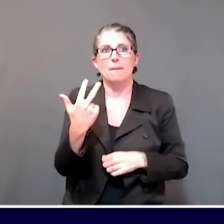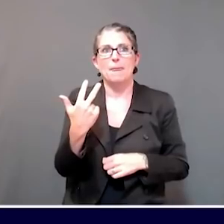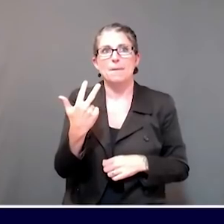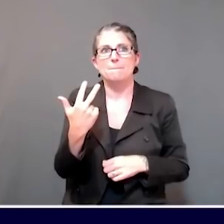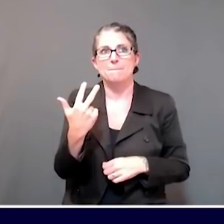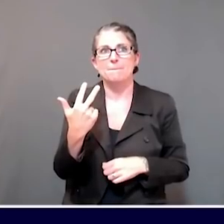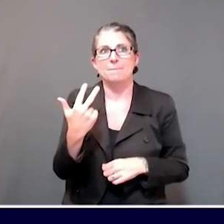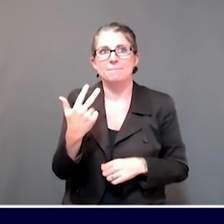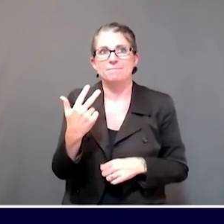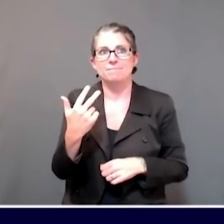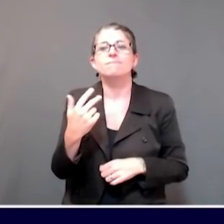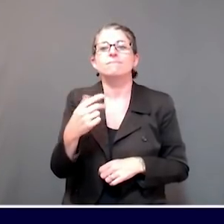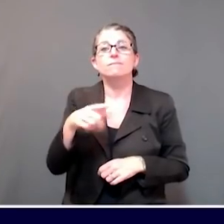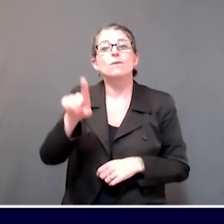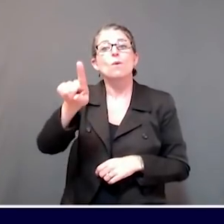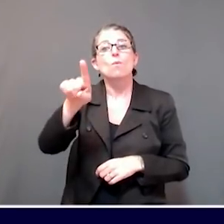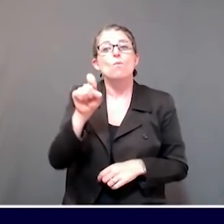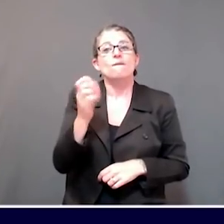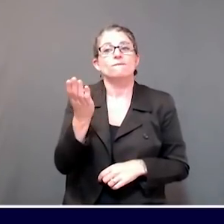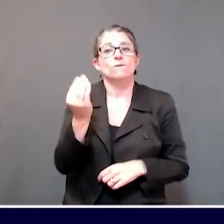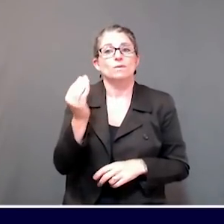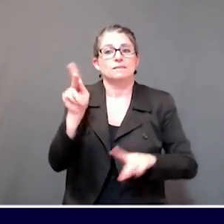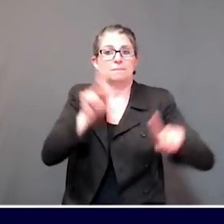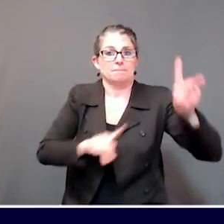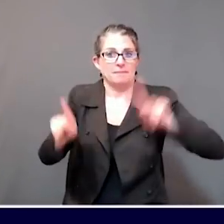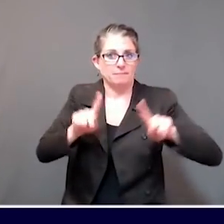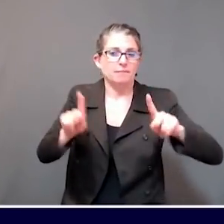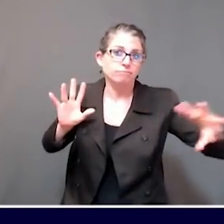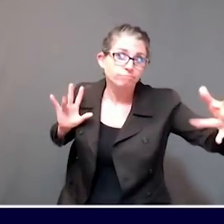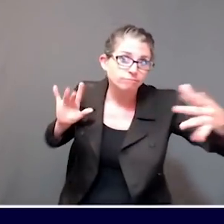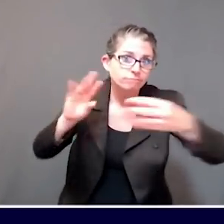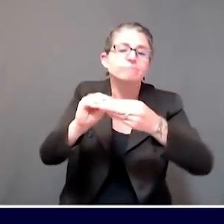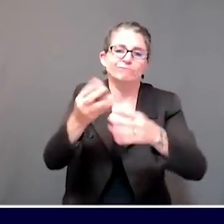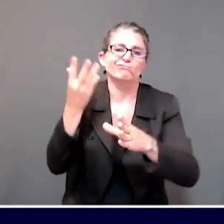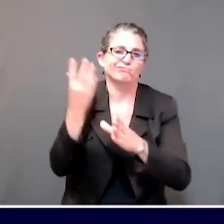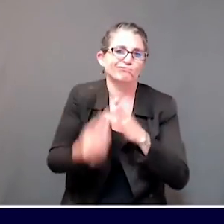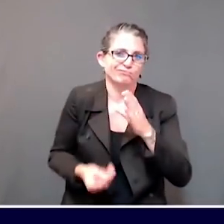across the state who have passed away with COVID-19, and